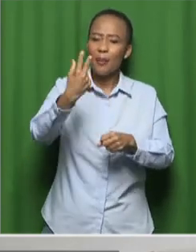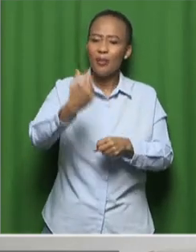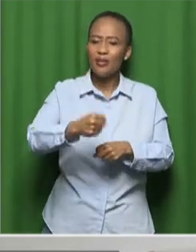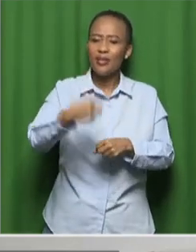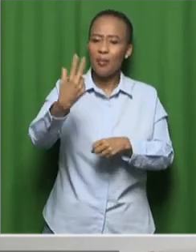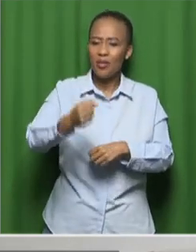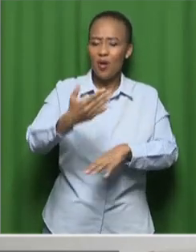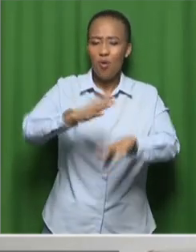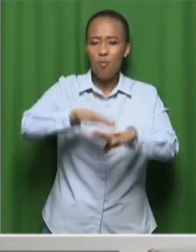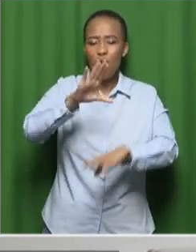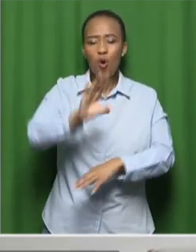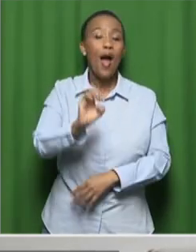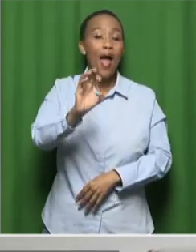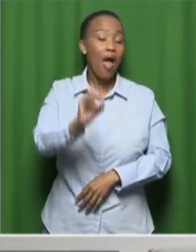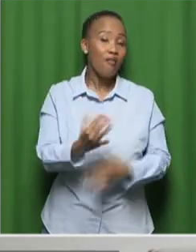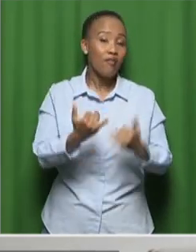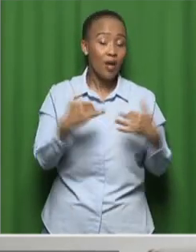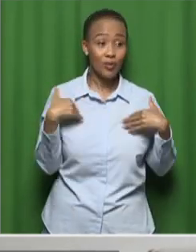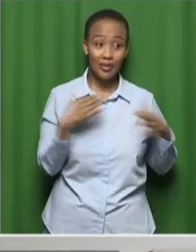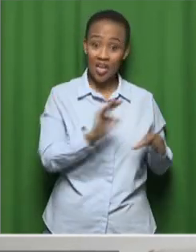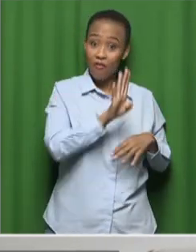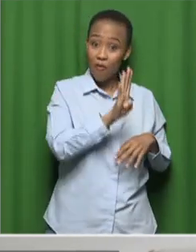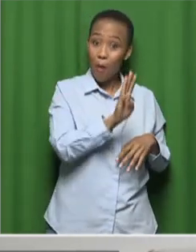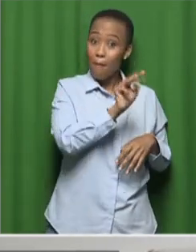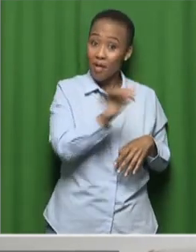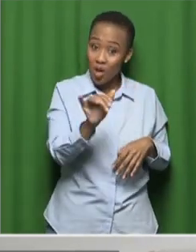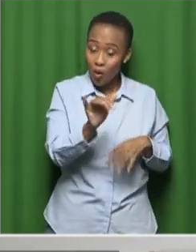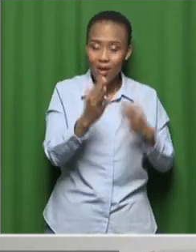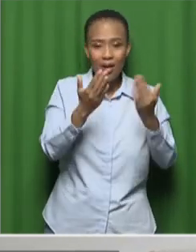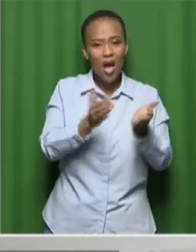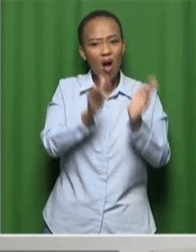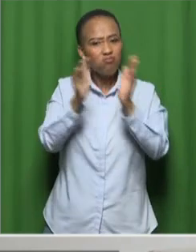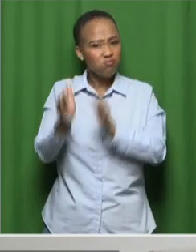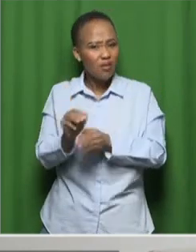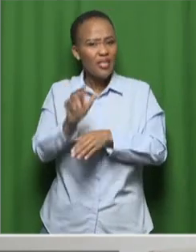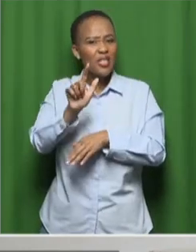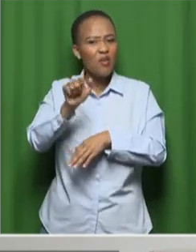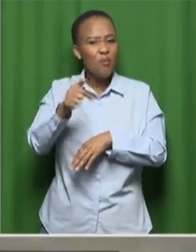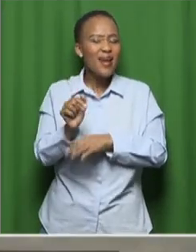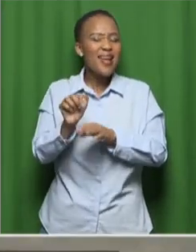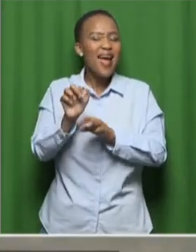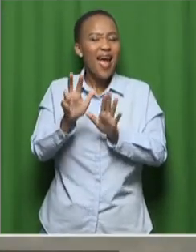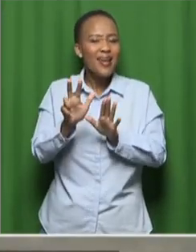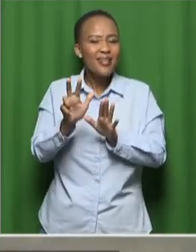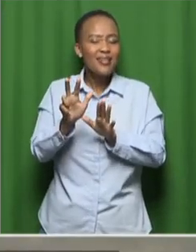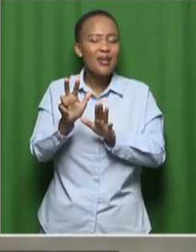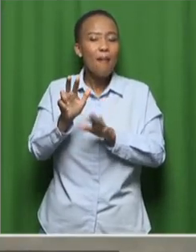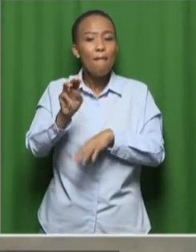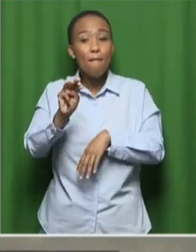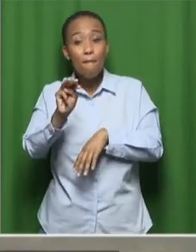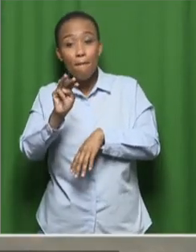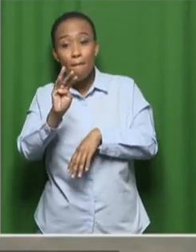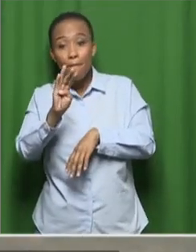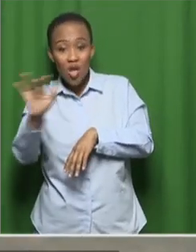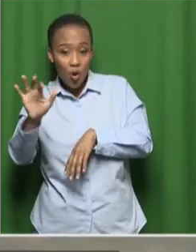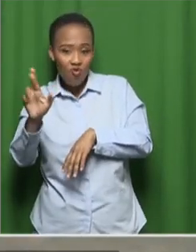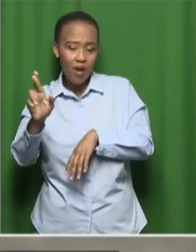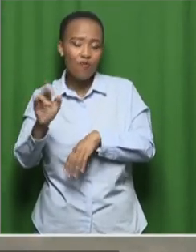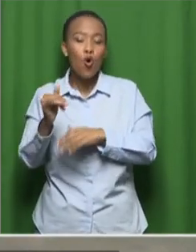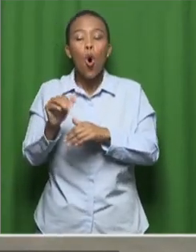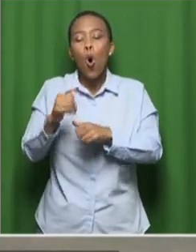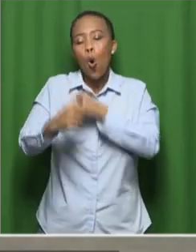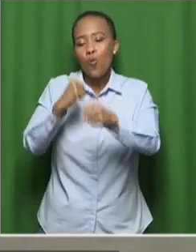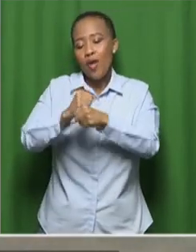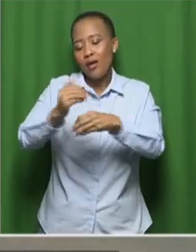when we started to 4 billion where we are now, and then 7.8 billion rand in the next coming year. The